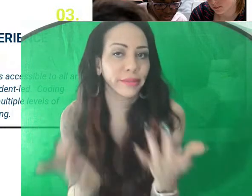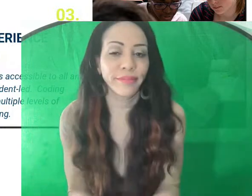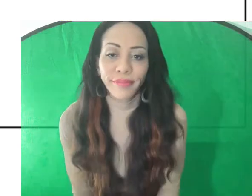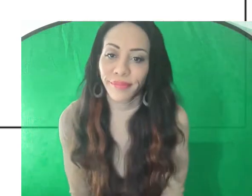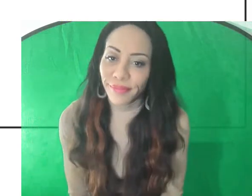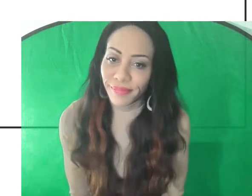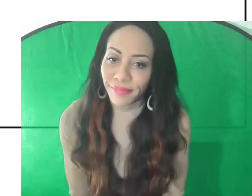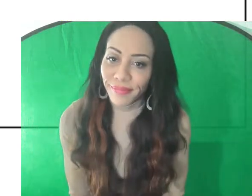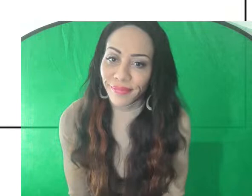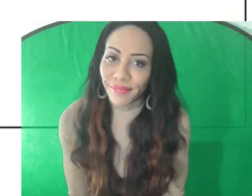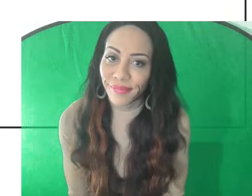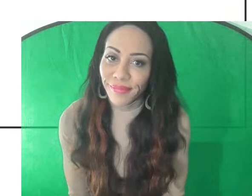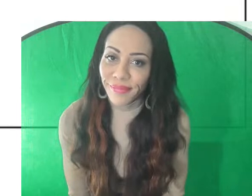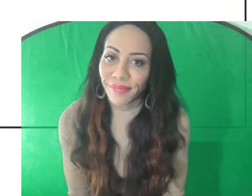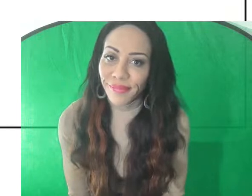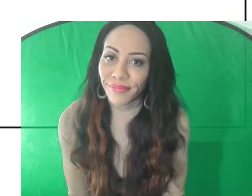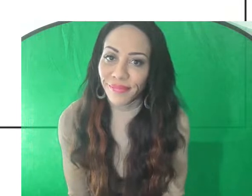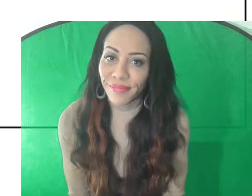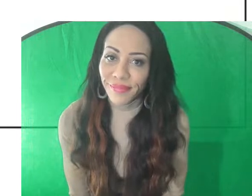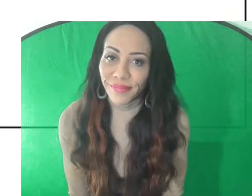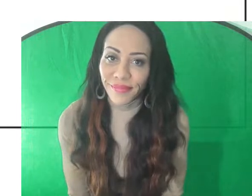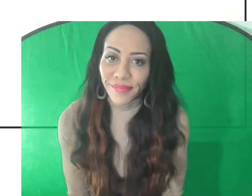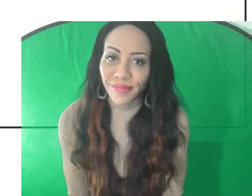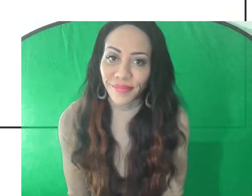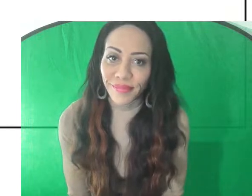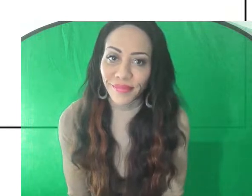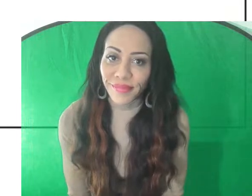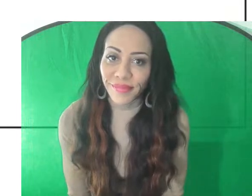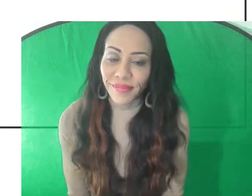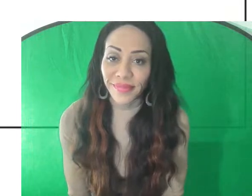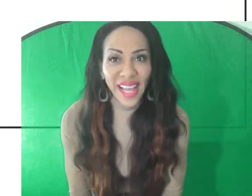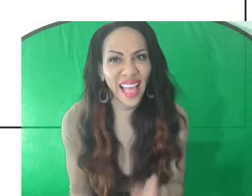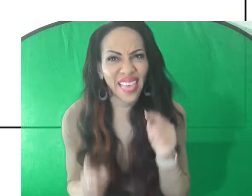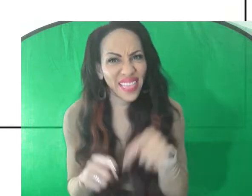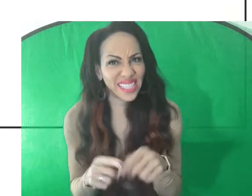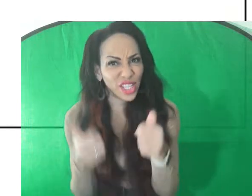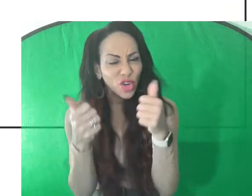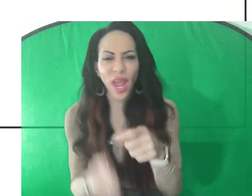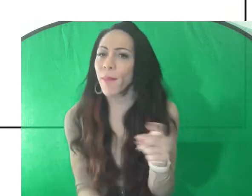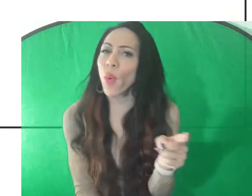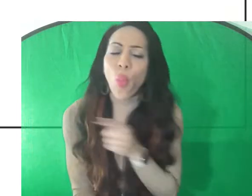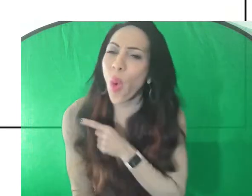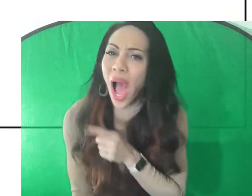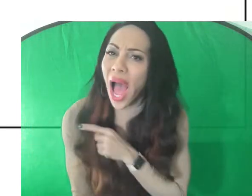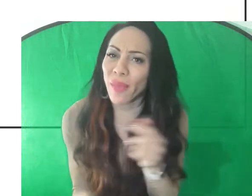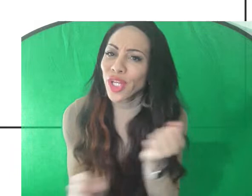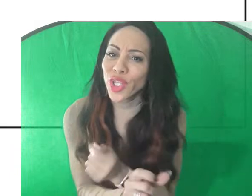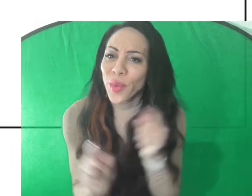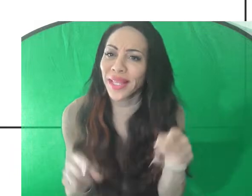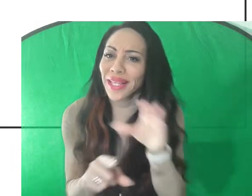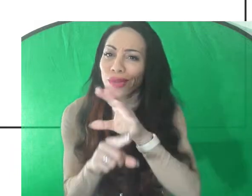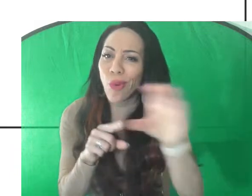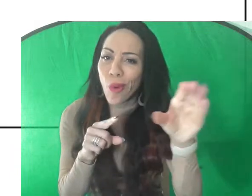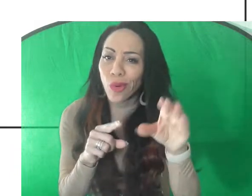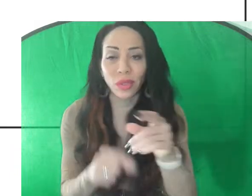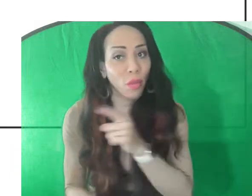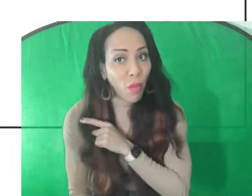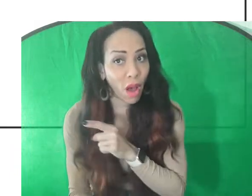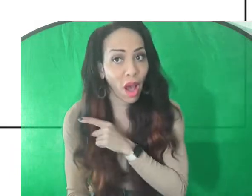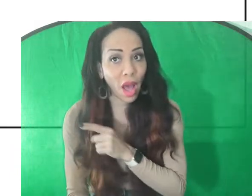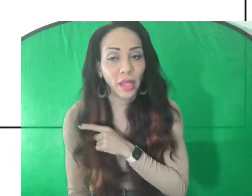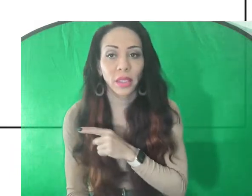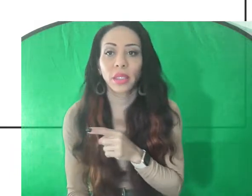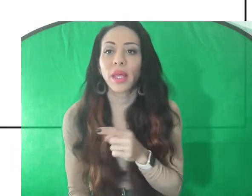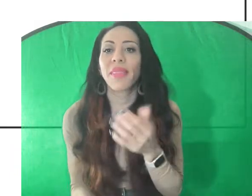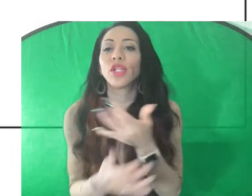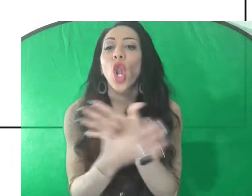Let me go to the next slide. There we go. So this is all great, but why are we doing this? Well, there's lots of knowledge around the gender, or lots of talk